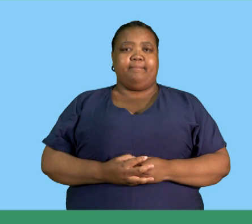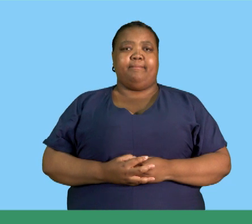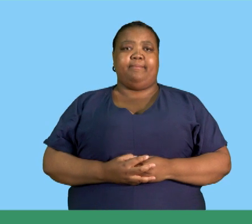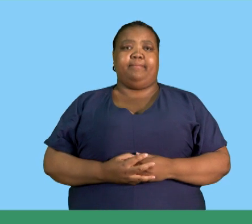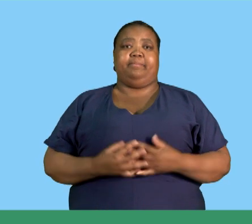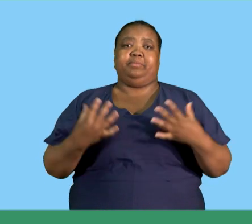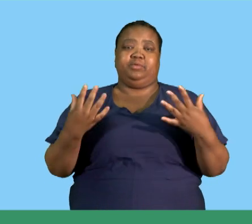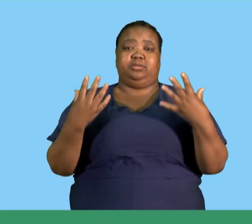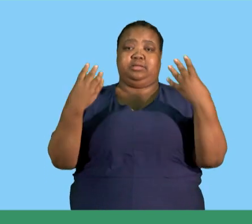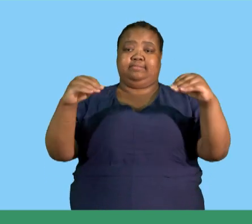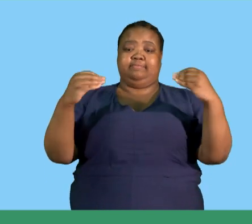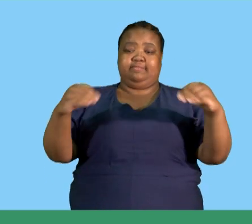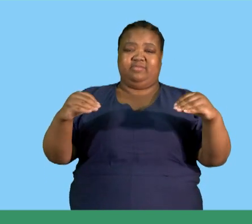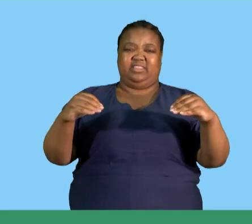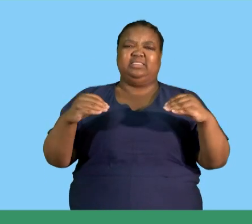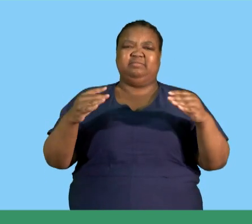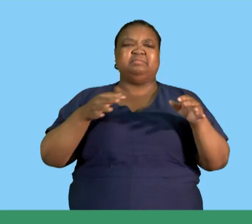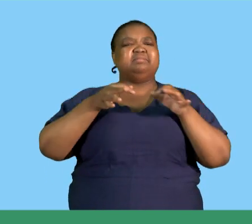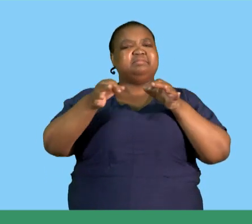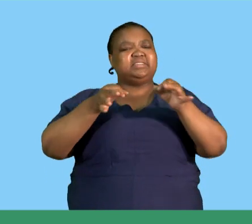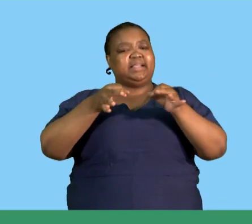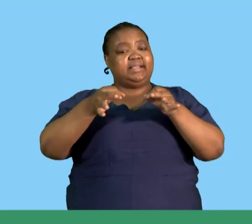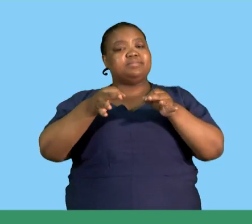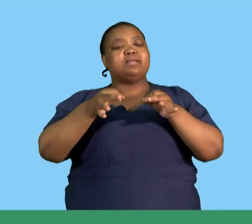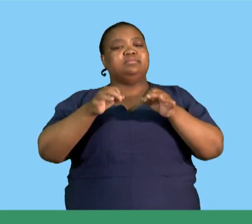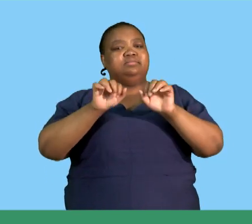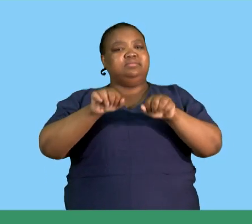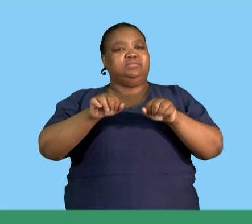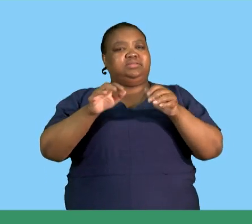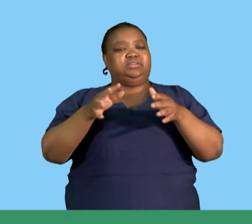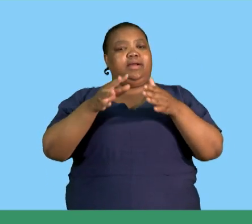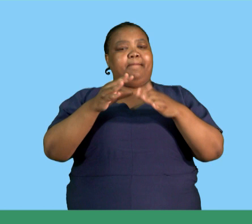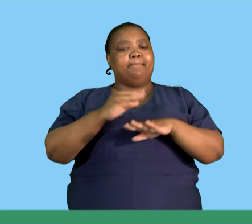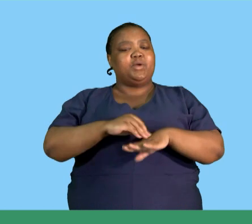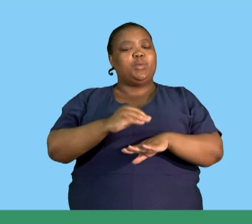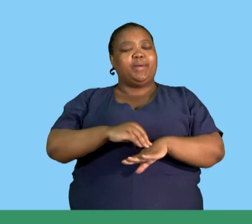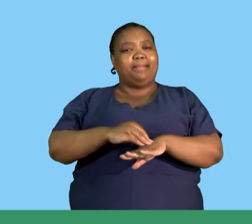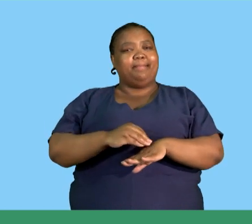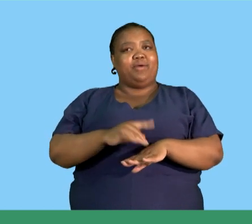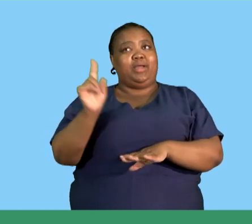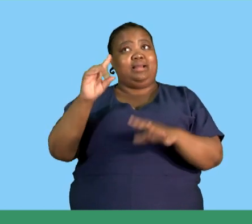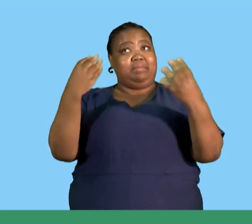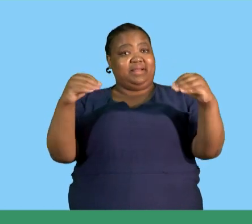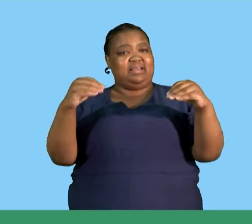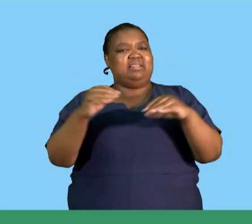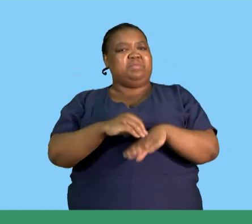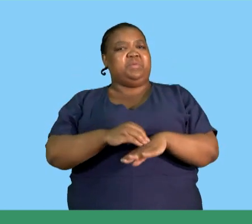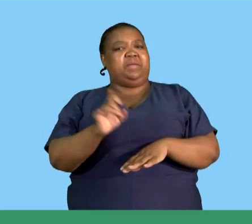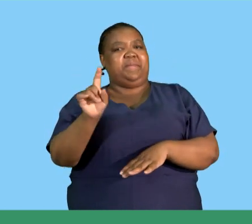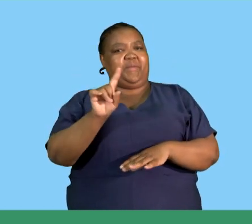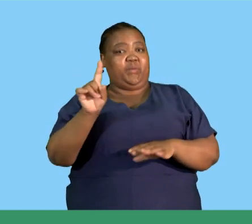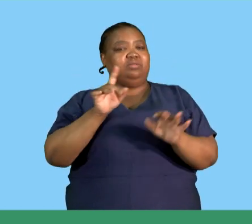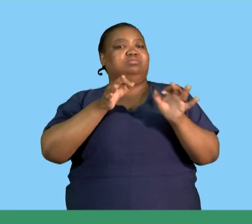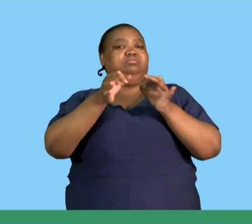they state or define the business problem clearly. What is it that the business is facing? What is the